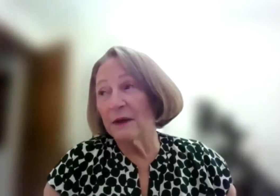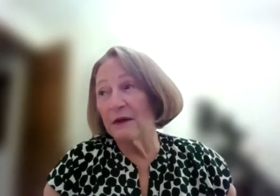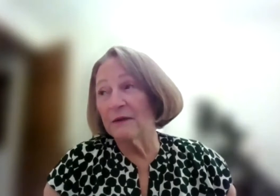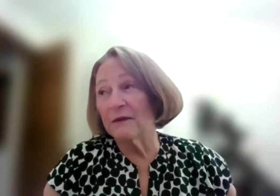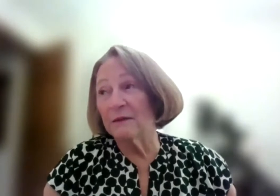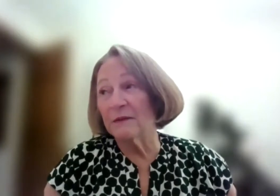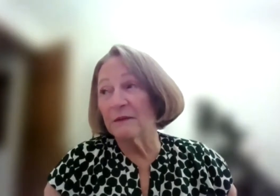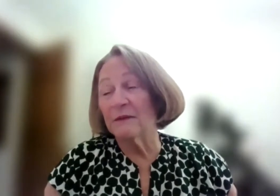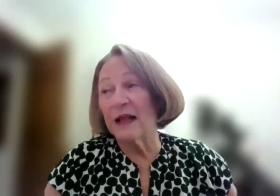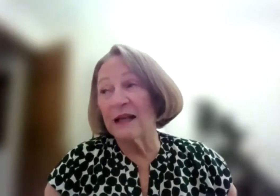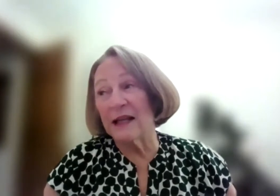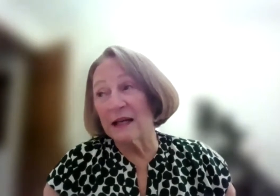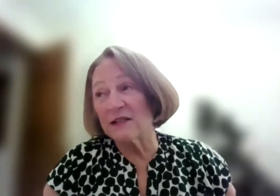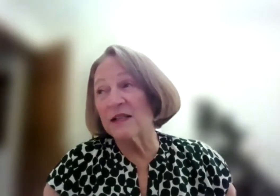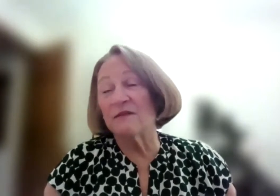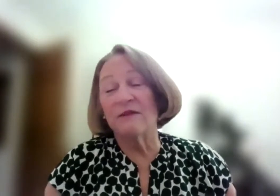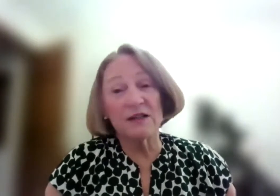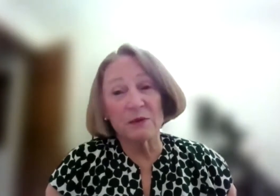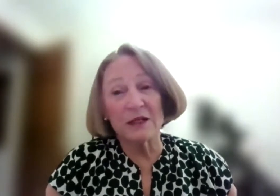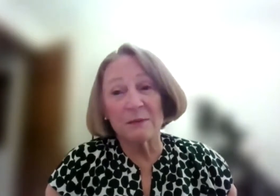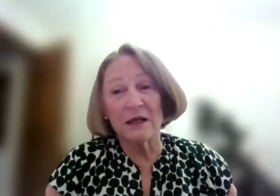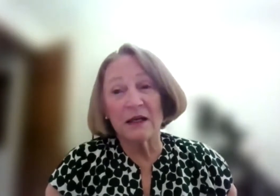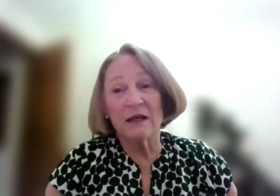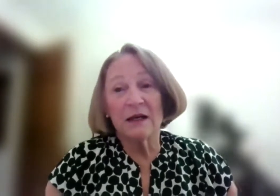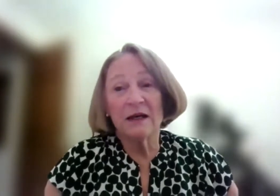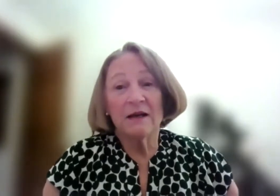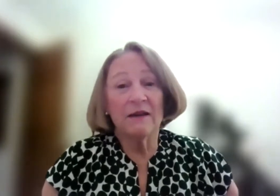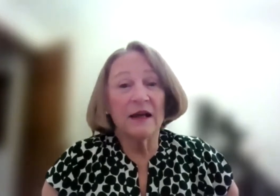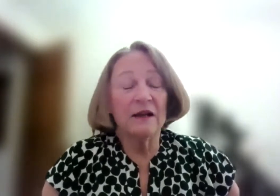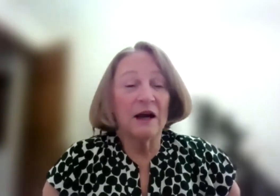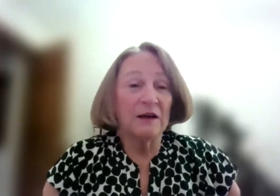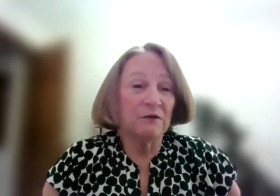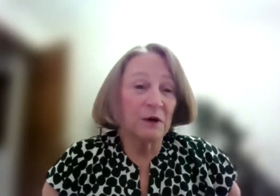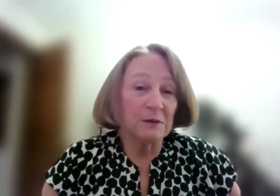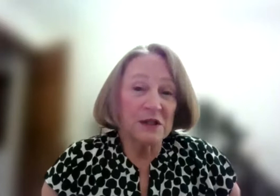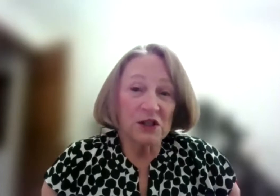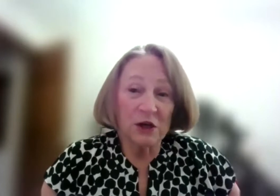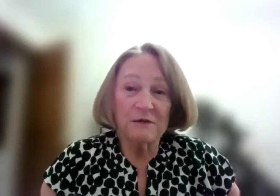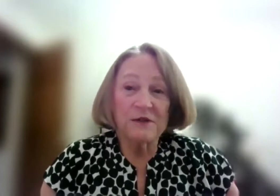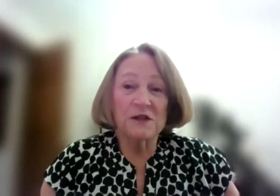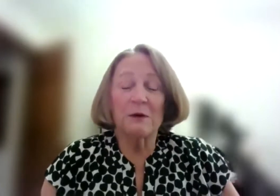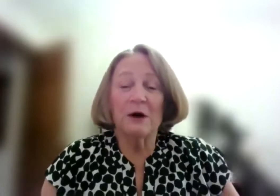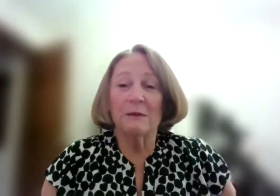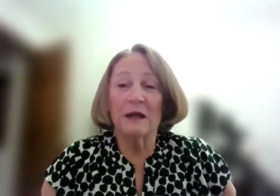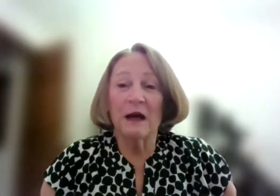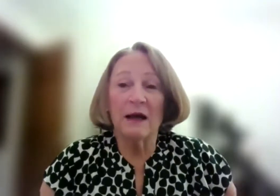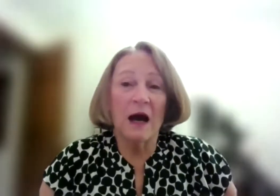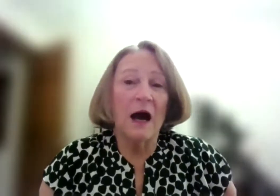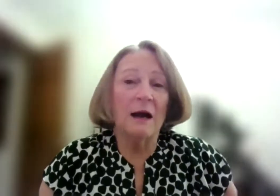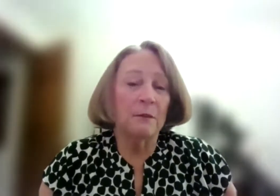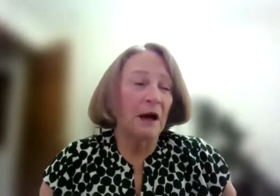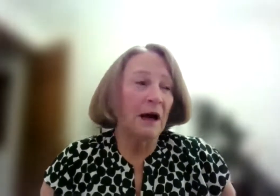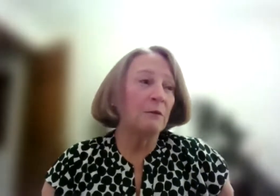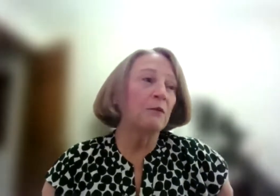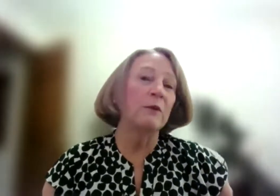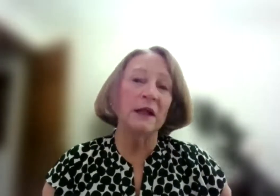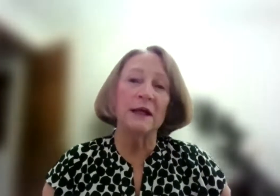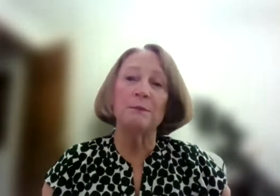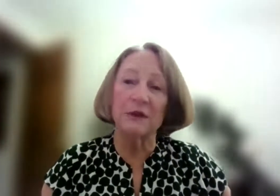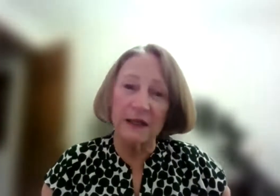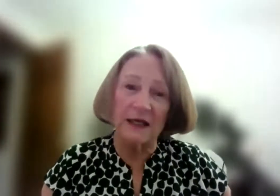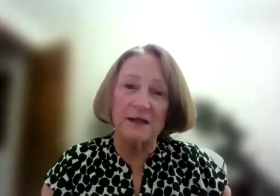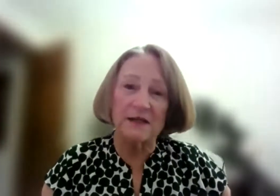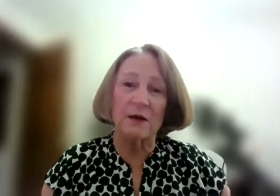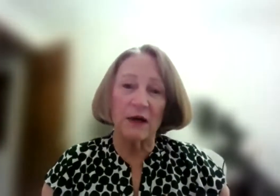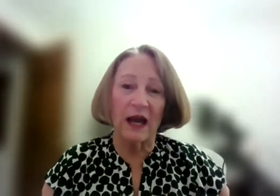a Latinx advisory committee that informs the sheriff's department, and I'm